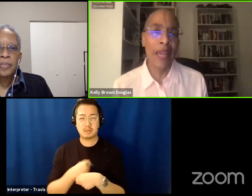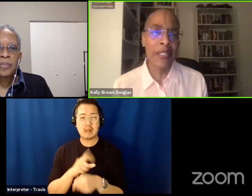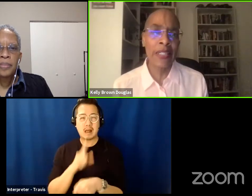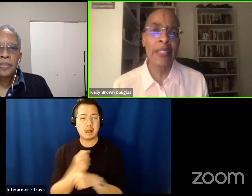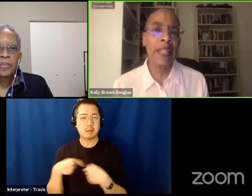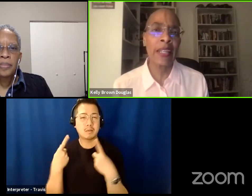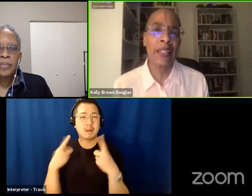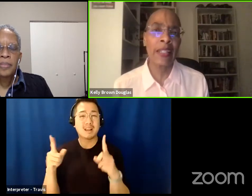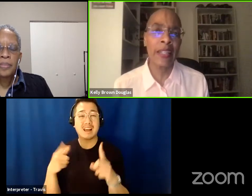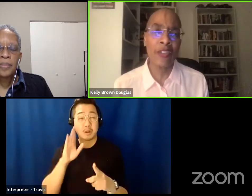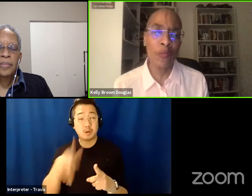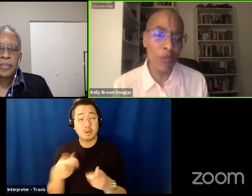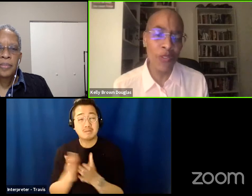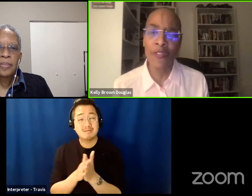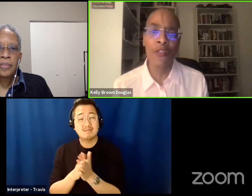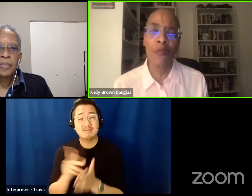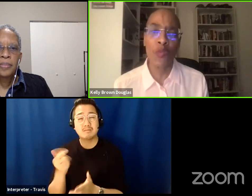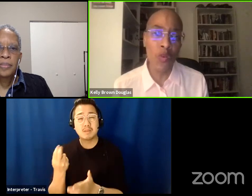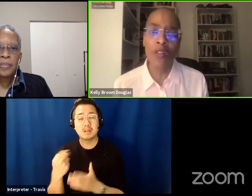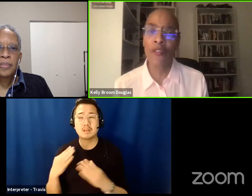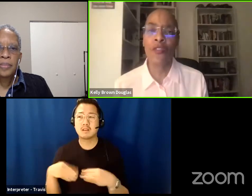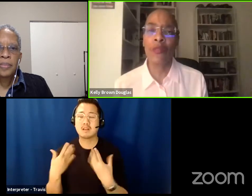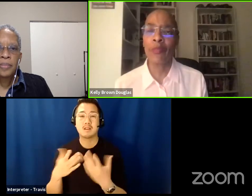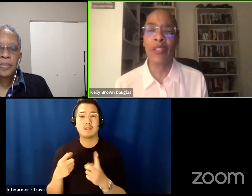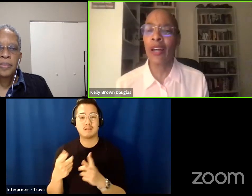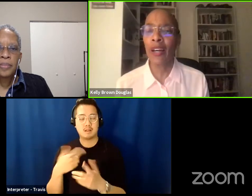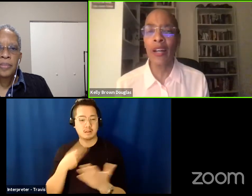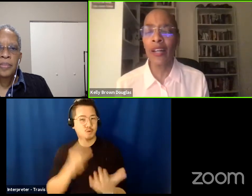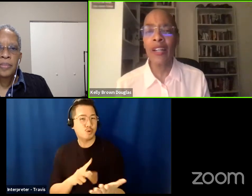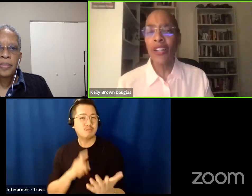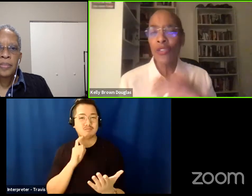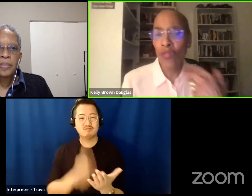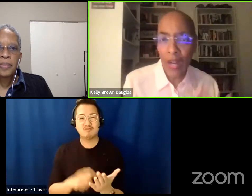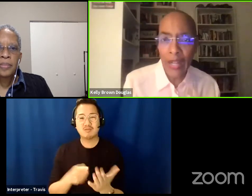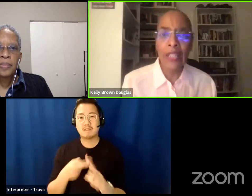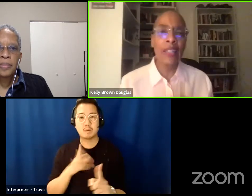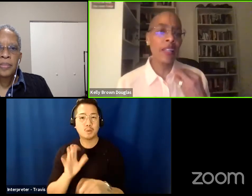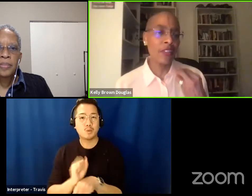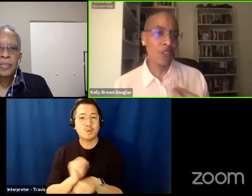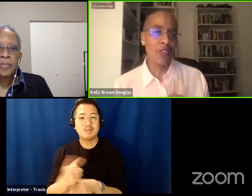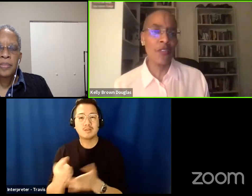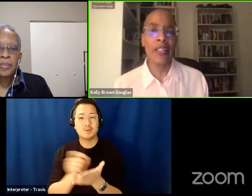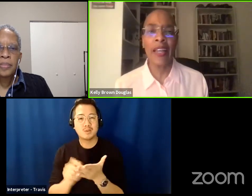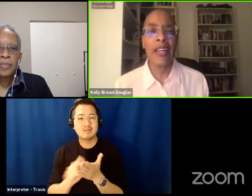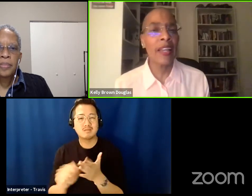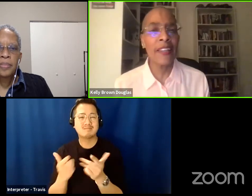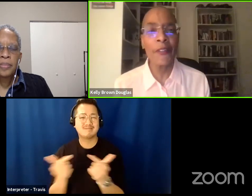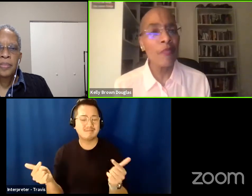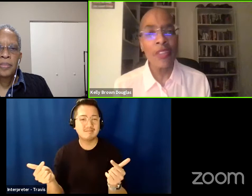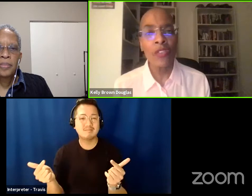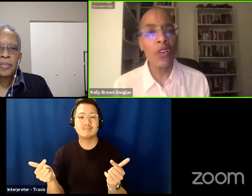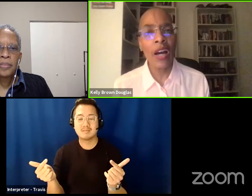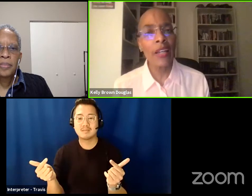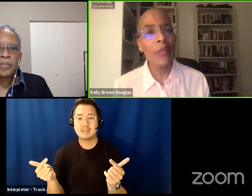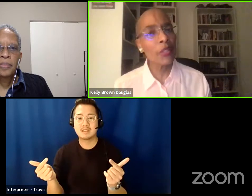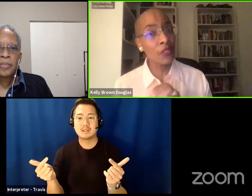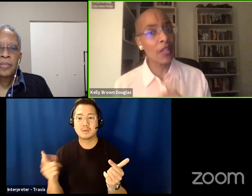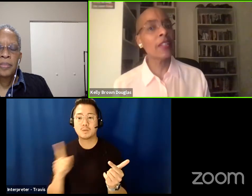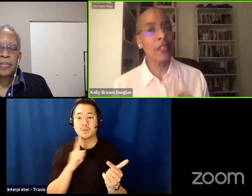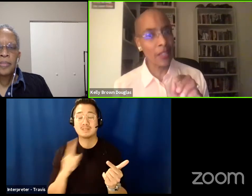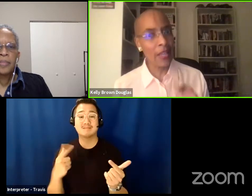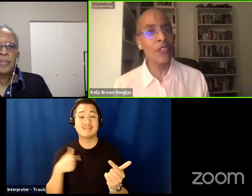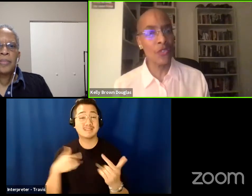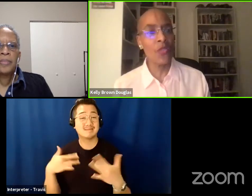that passion and that spirit from your work, from your writing, et cetera. And so I am